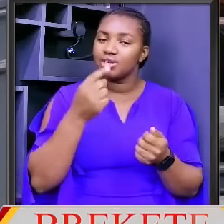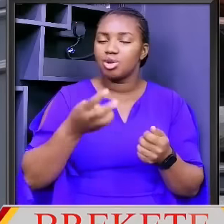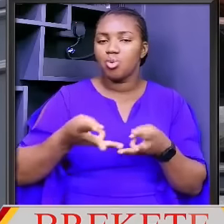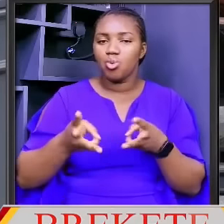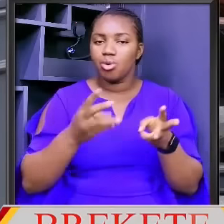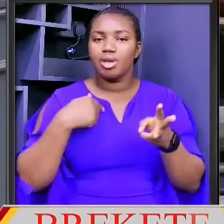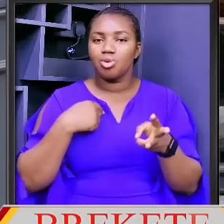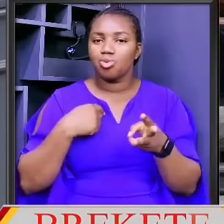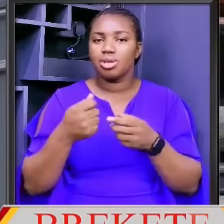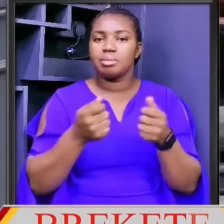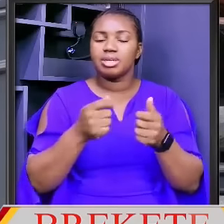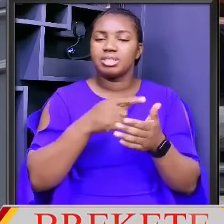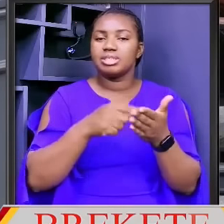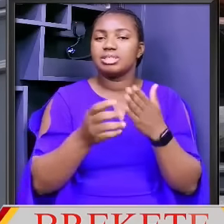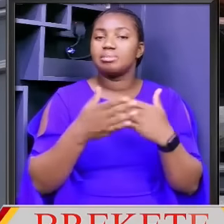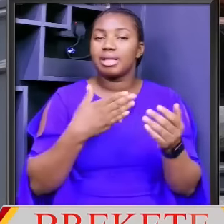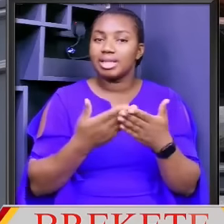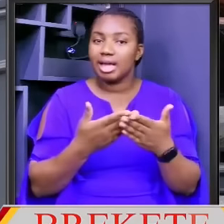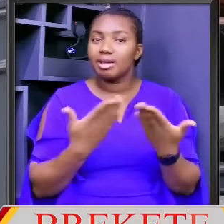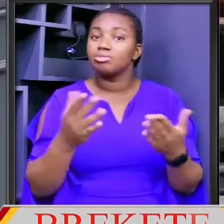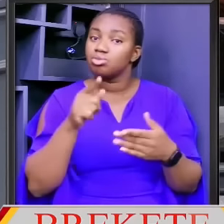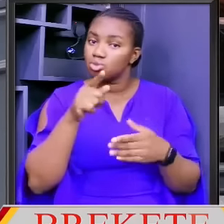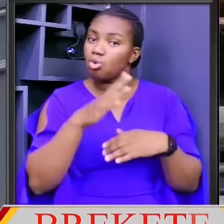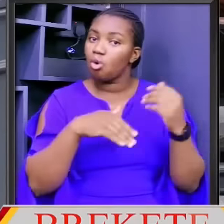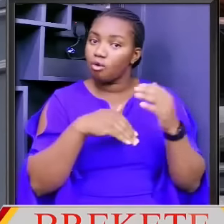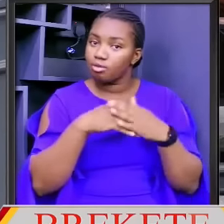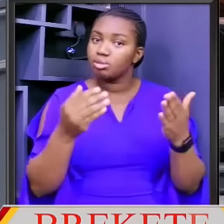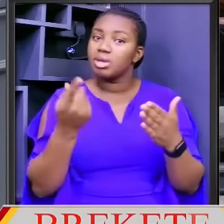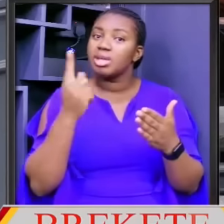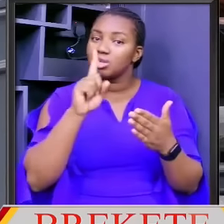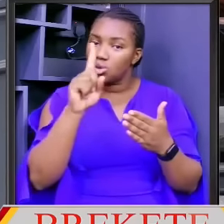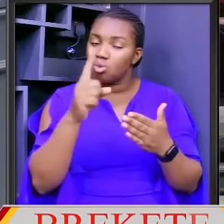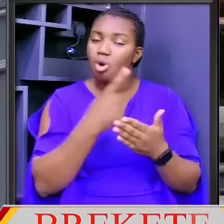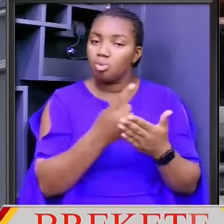yes sir are you comfortable with the way we handle the matter yes sir the 1 week 2 weeks you are comfortable